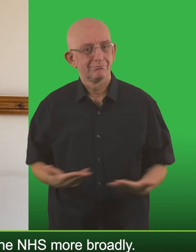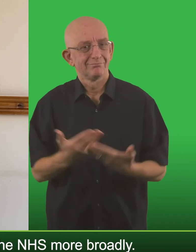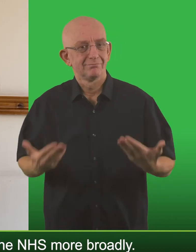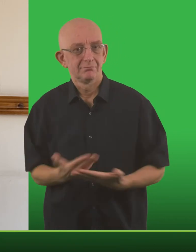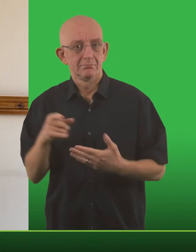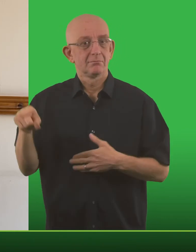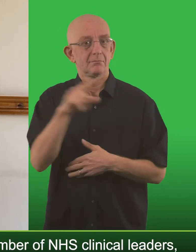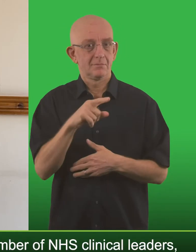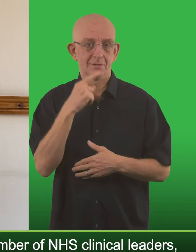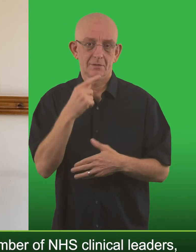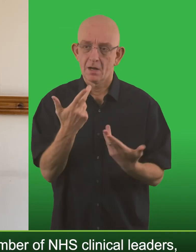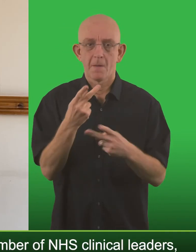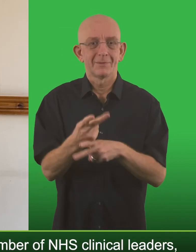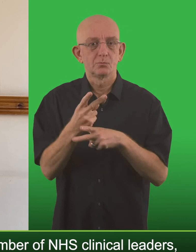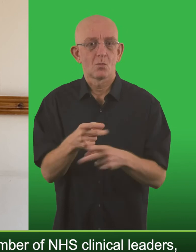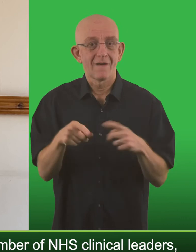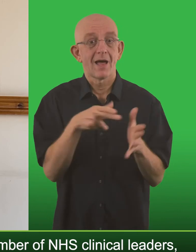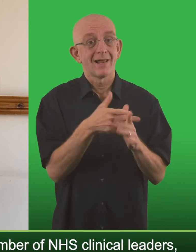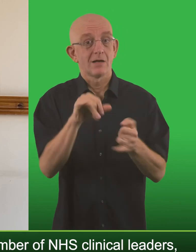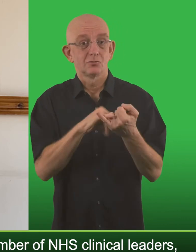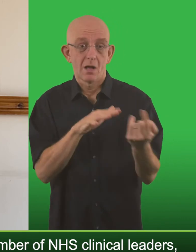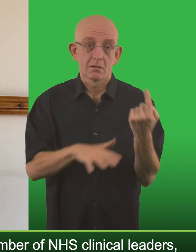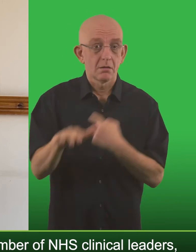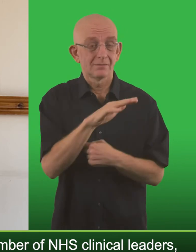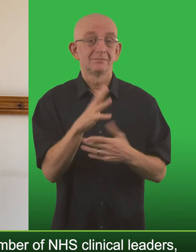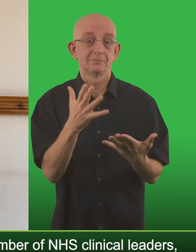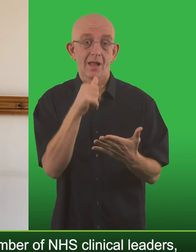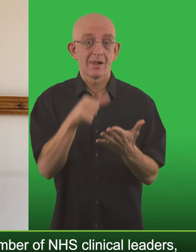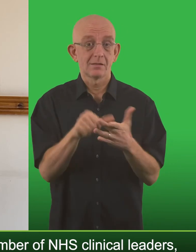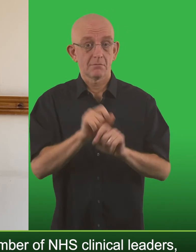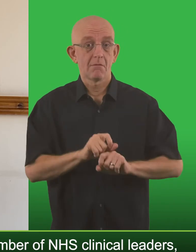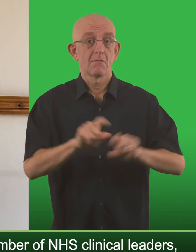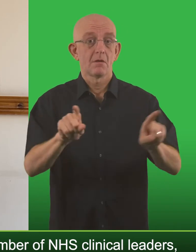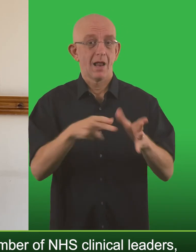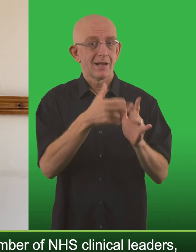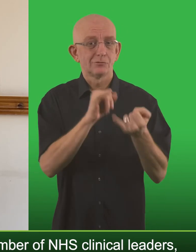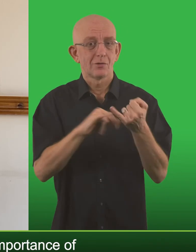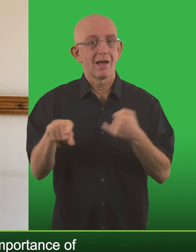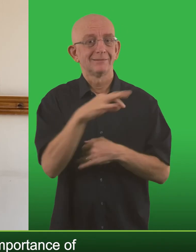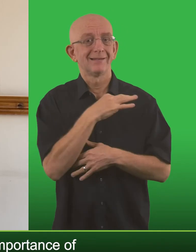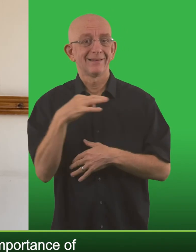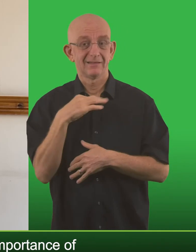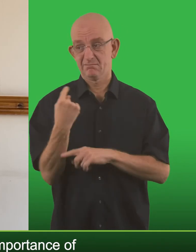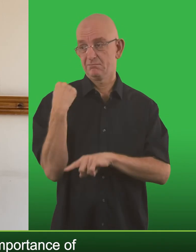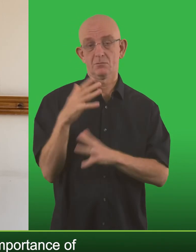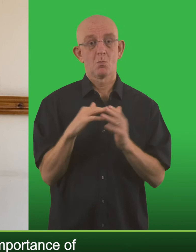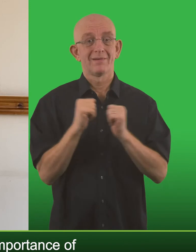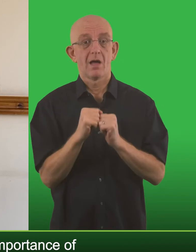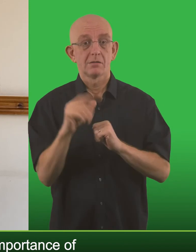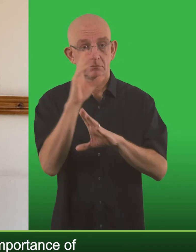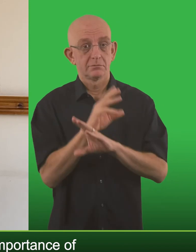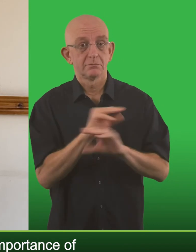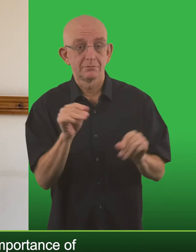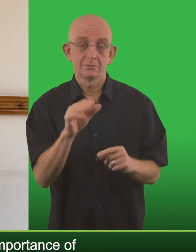more broadly. There was a letter that was sent out by a number of NHS clinical leaders just before the weekend that was underscoring the